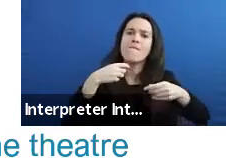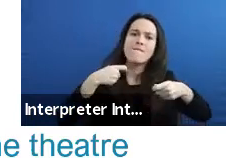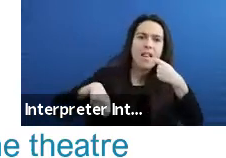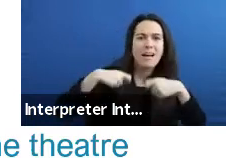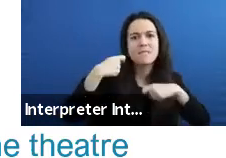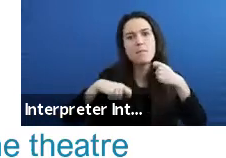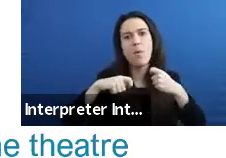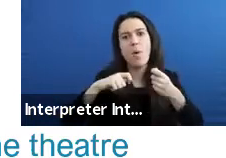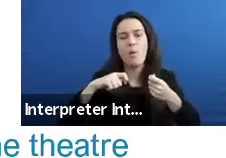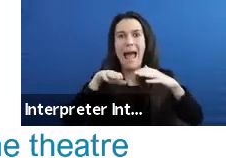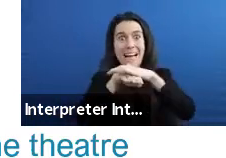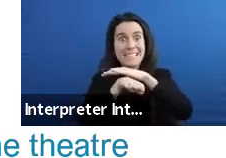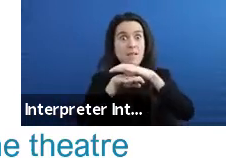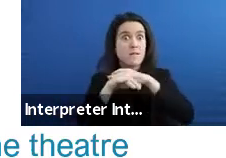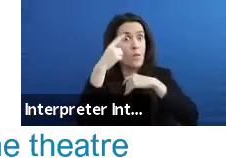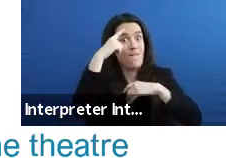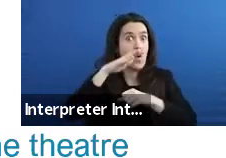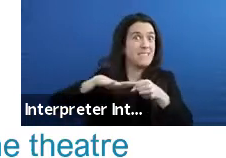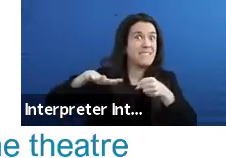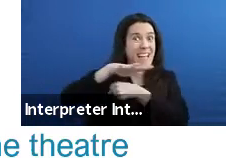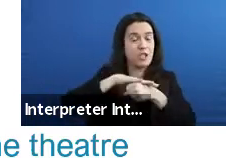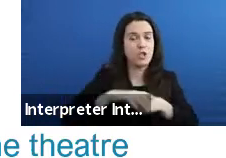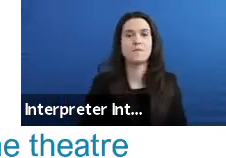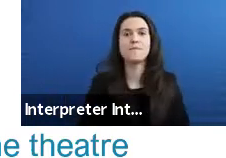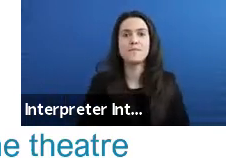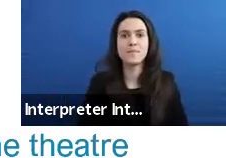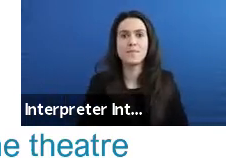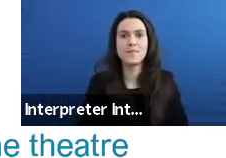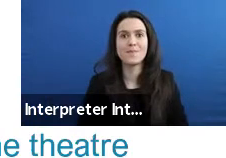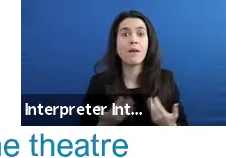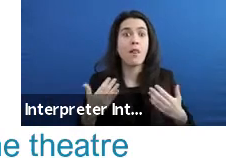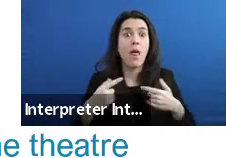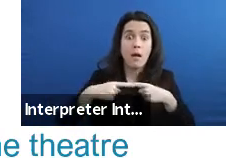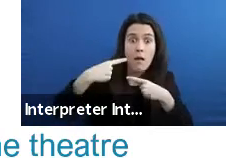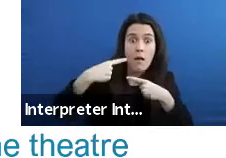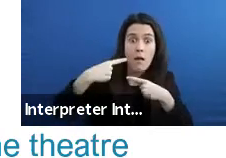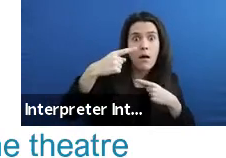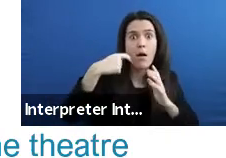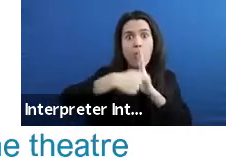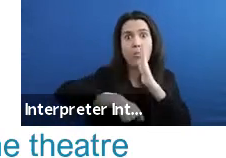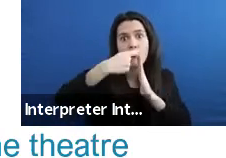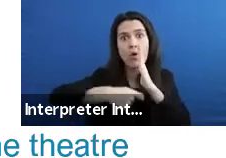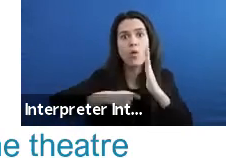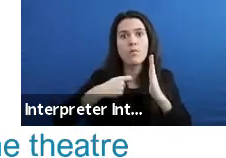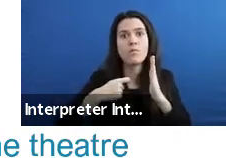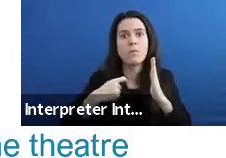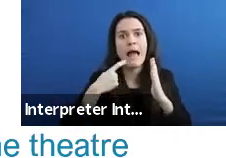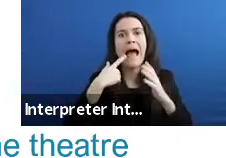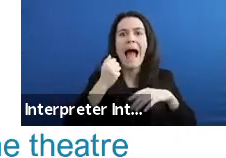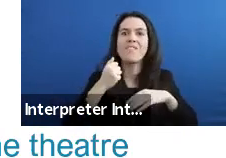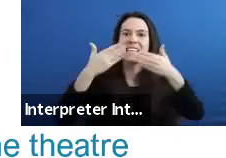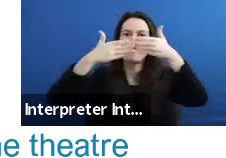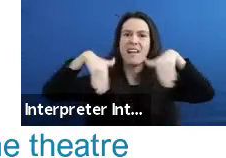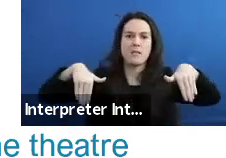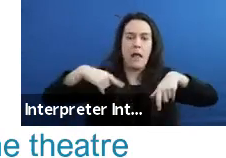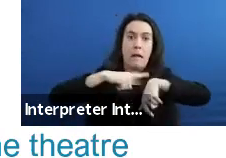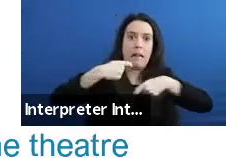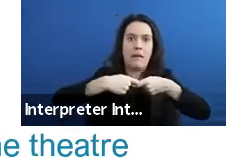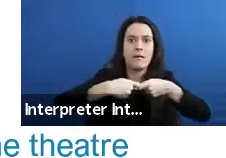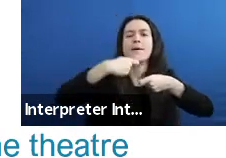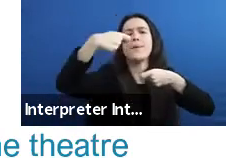for cultural and creative sectors. And then for ongoing projects, we had the deferral or the extension of the deadlines, as well as